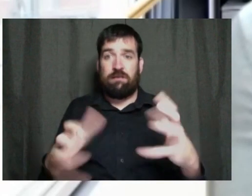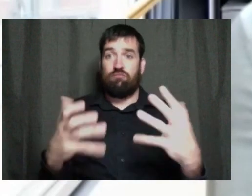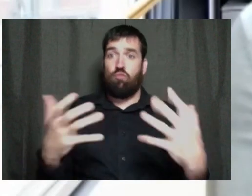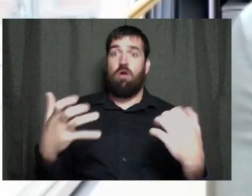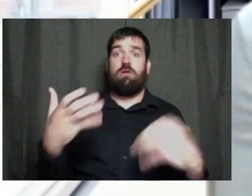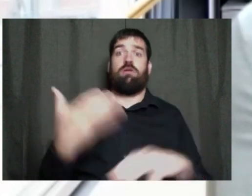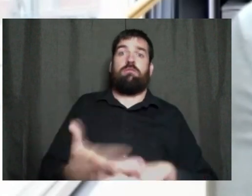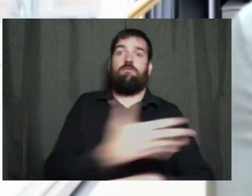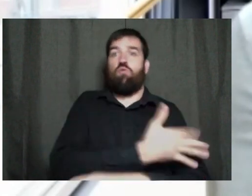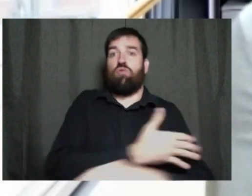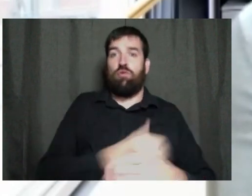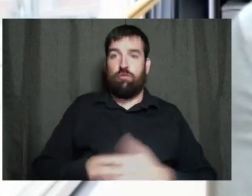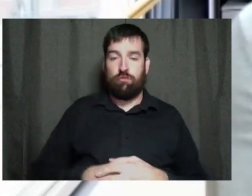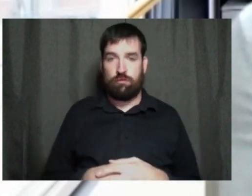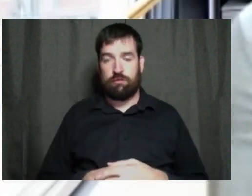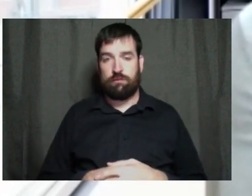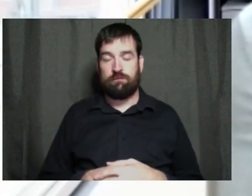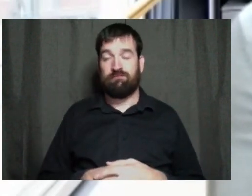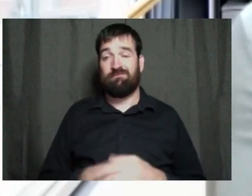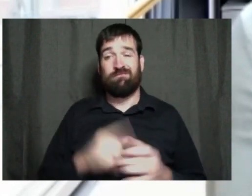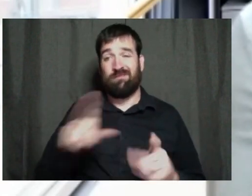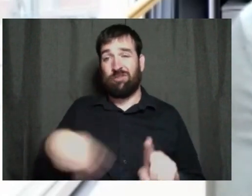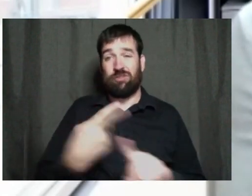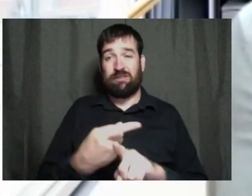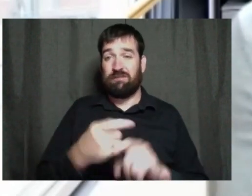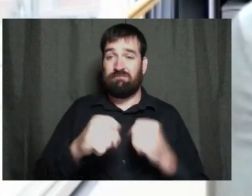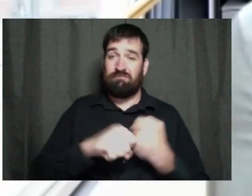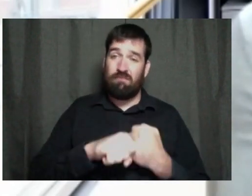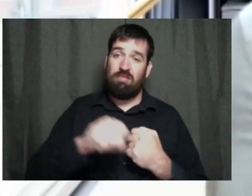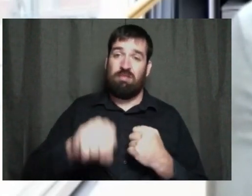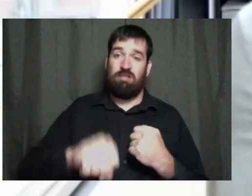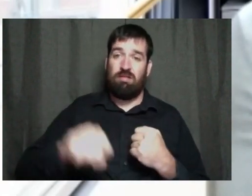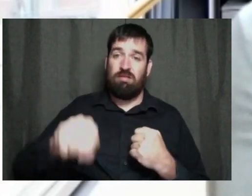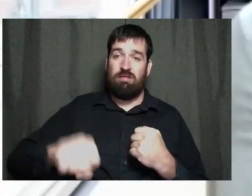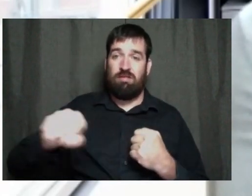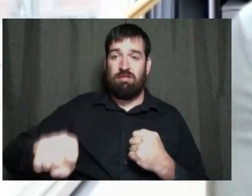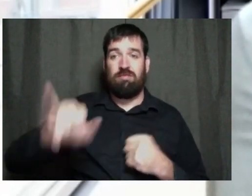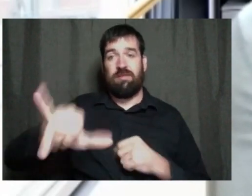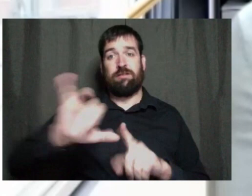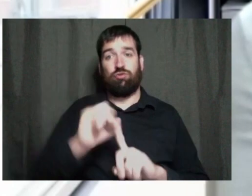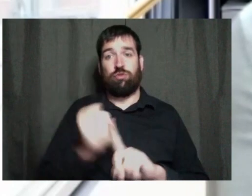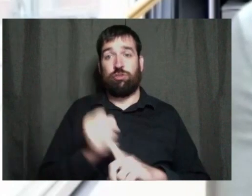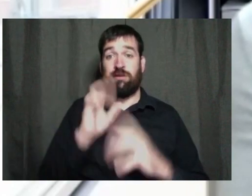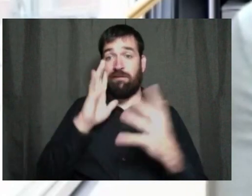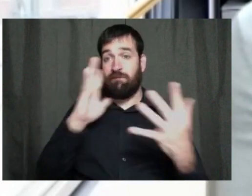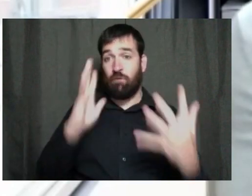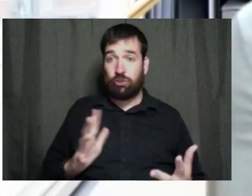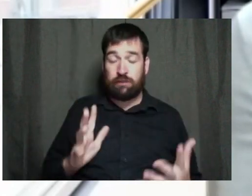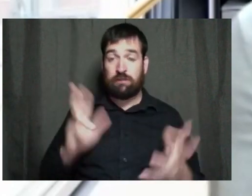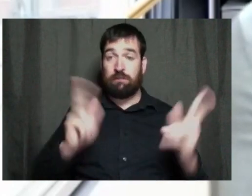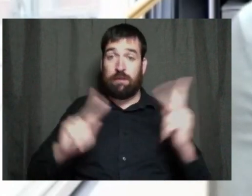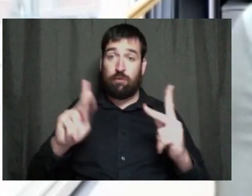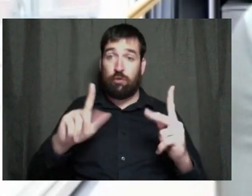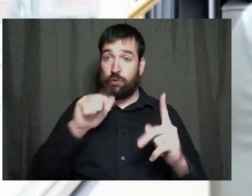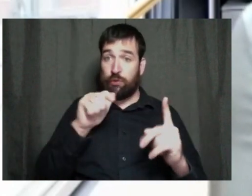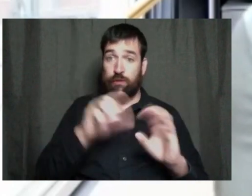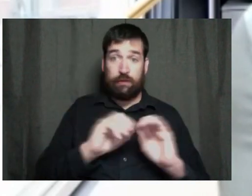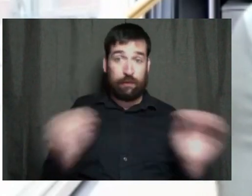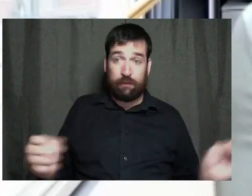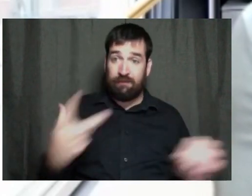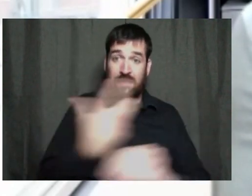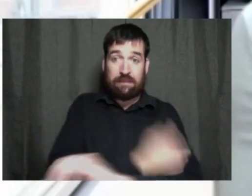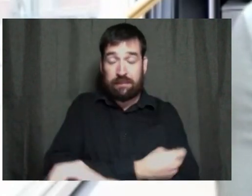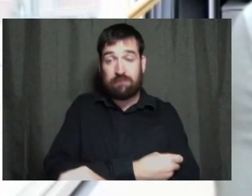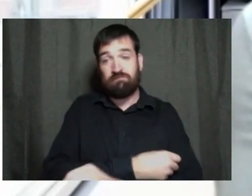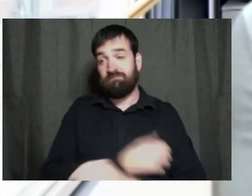So I think it just prolongs that situation and gives, unfortunately, folks who are unvaccinated that opportunity